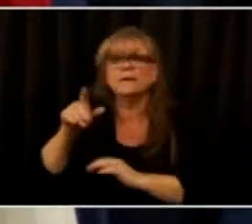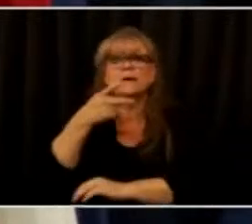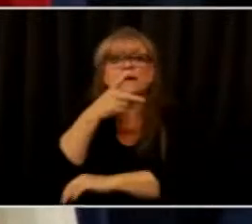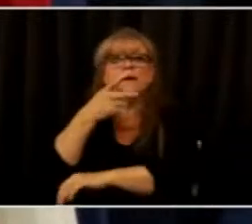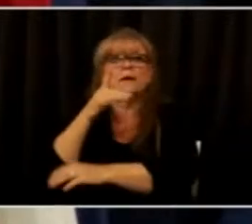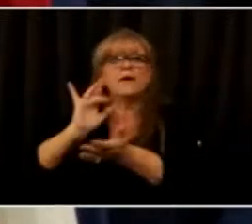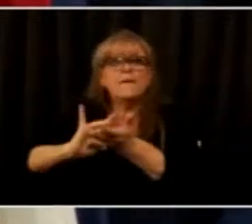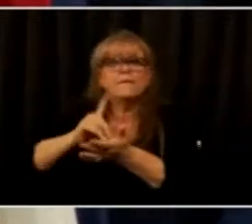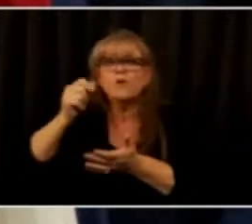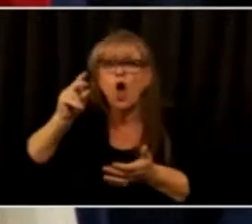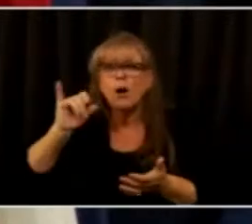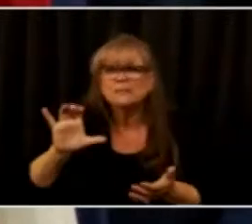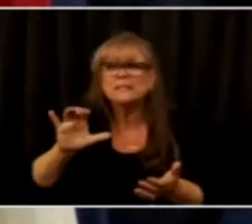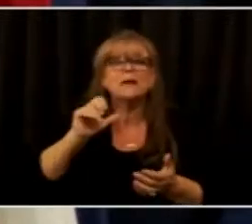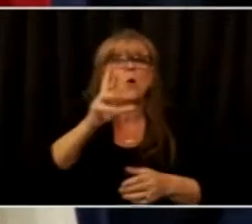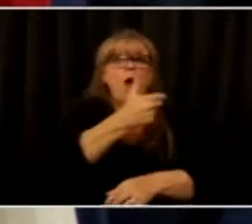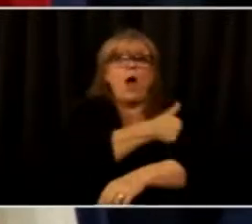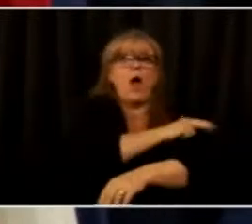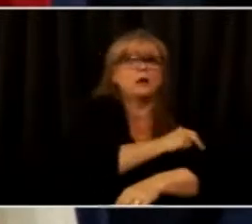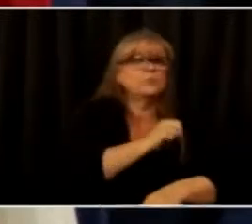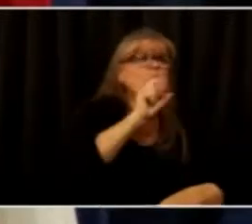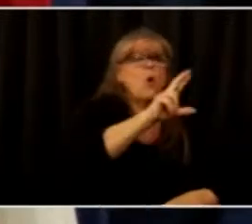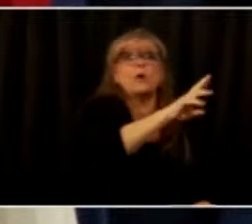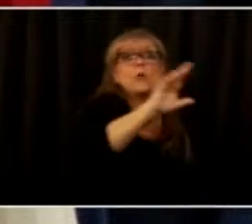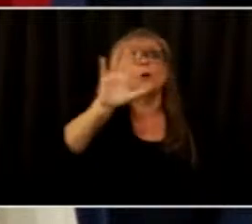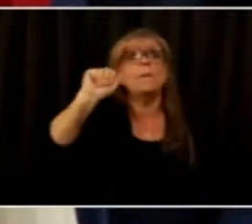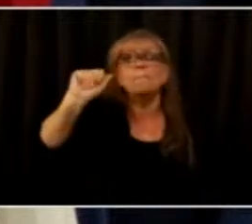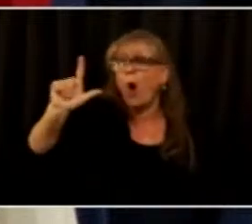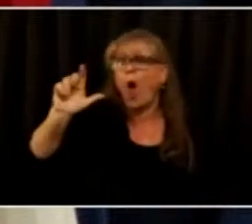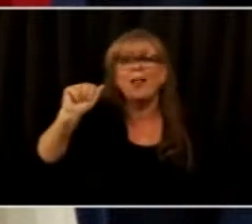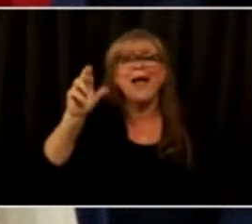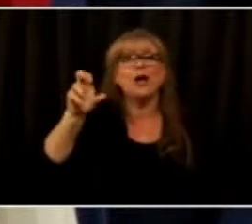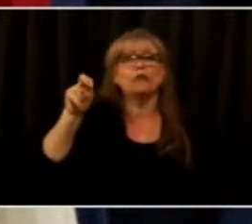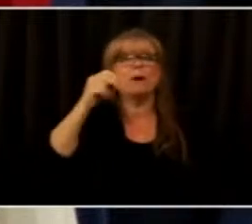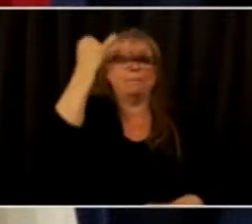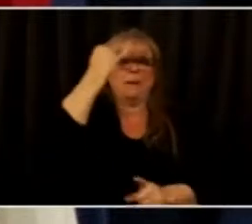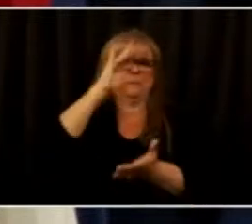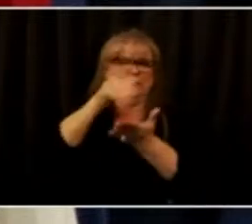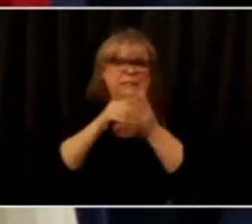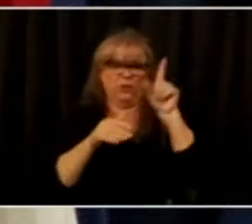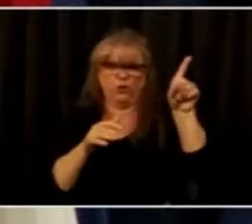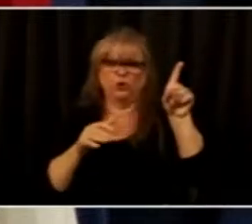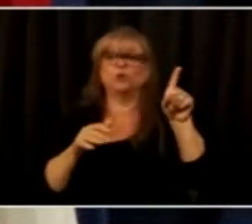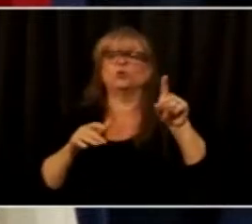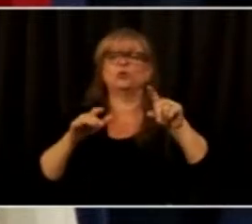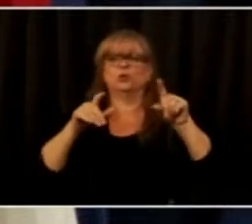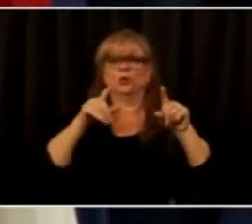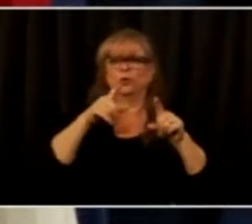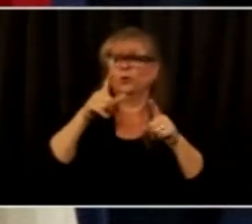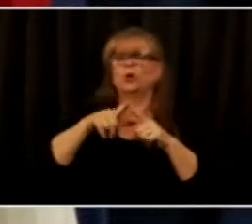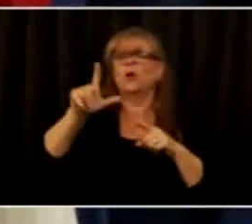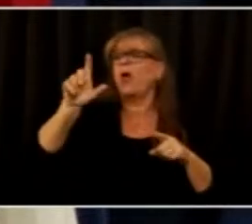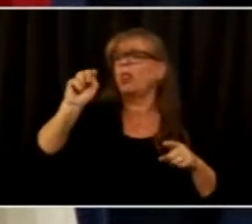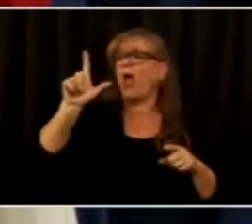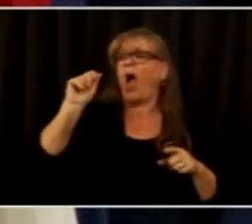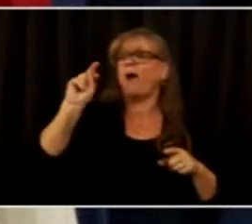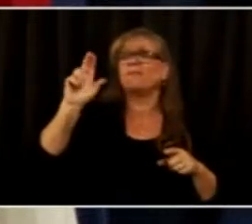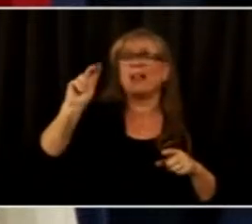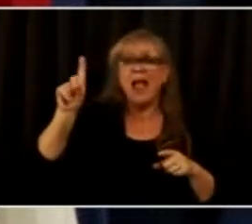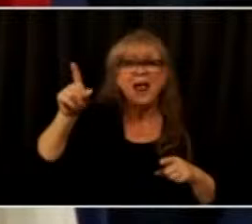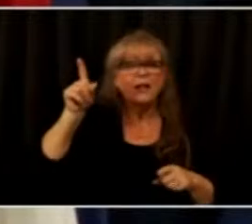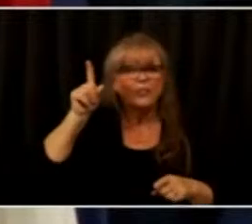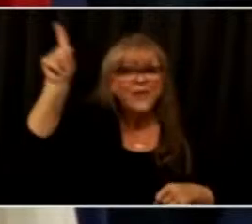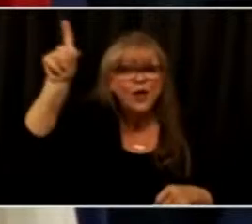the Ball Arena, formerly Pepsi Center yesterday, the Ranch in Loveland, Dick's Sporting Goods I was at, the Broadmoor World